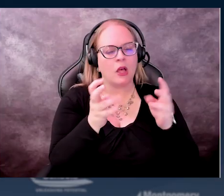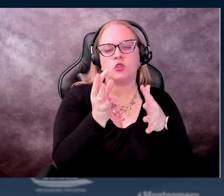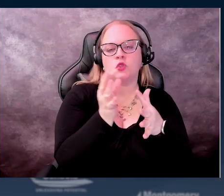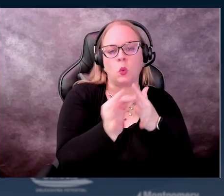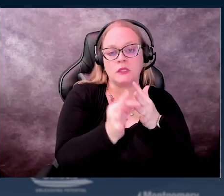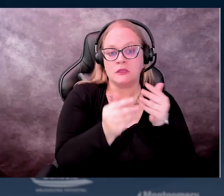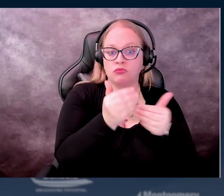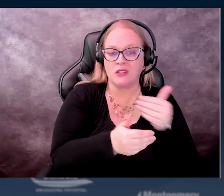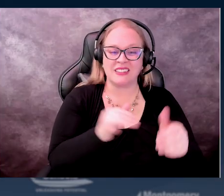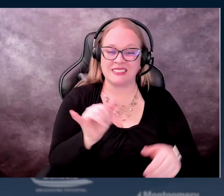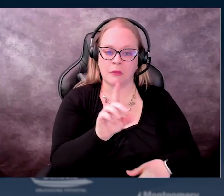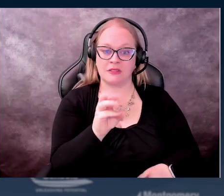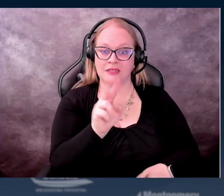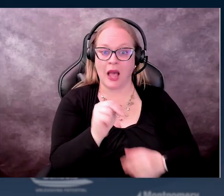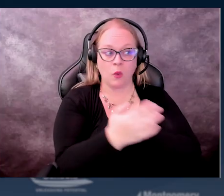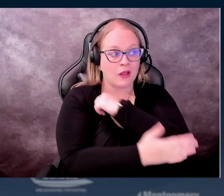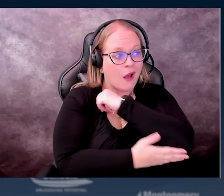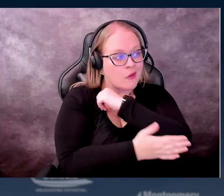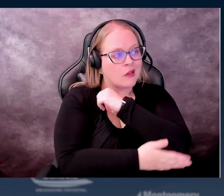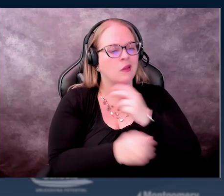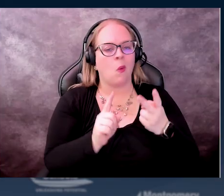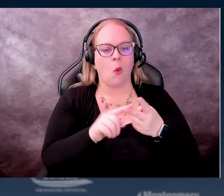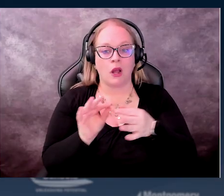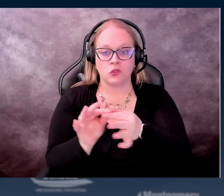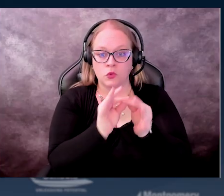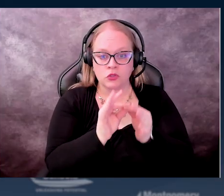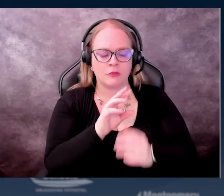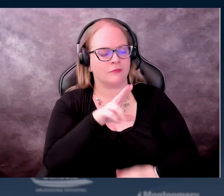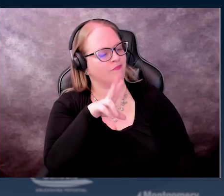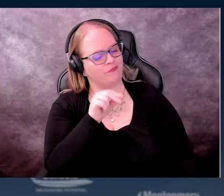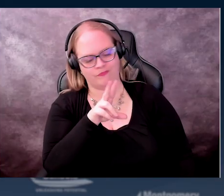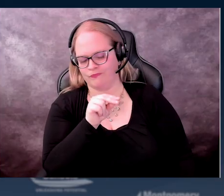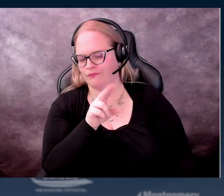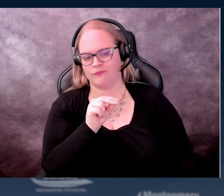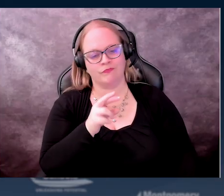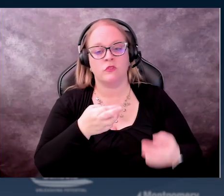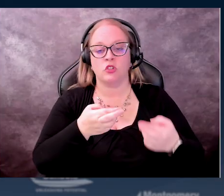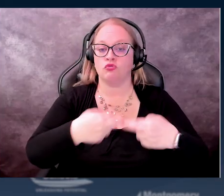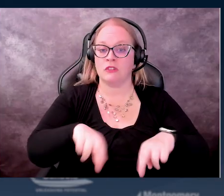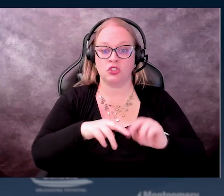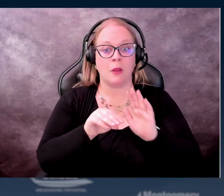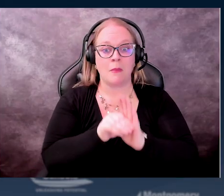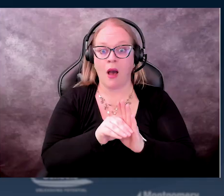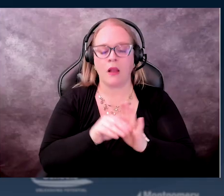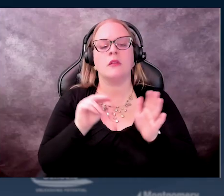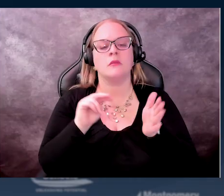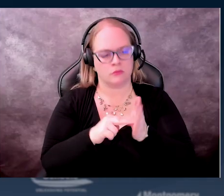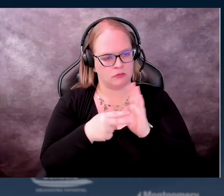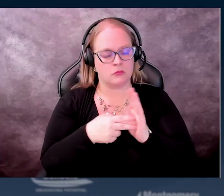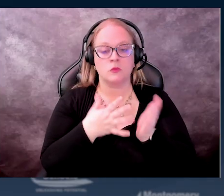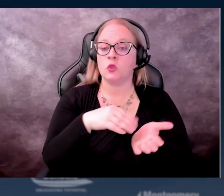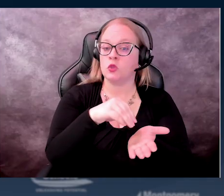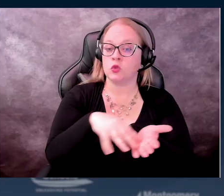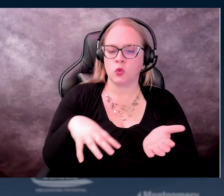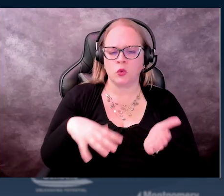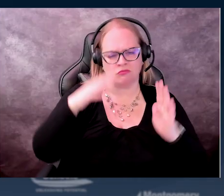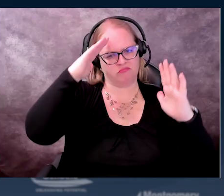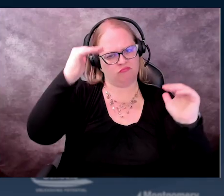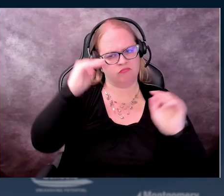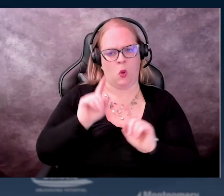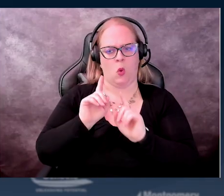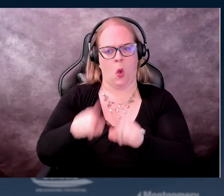model is not a choice process. Students will be expected to attend their home high school, and they have the option of applying to the